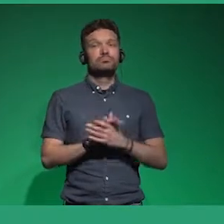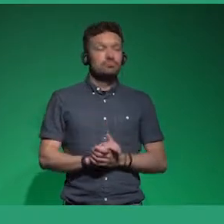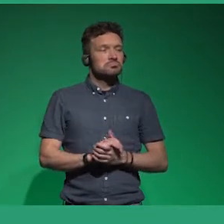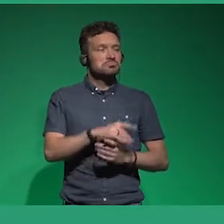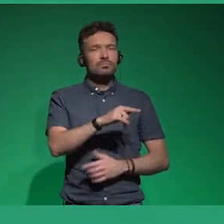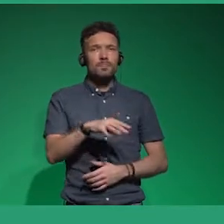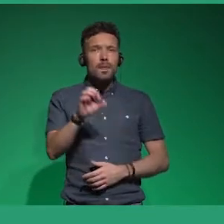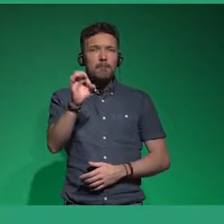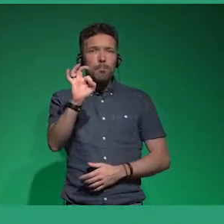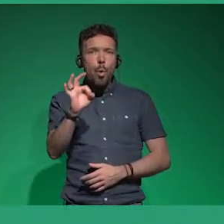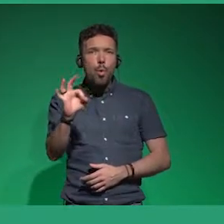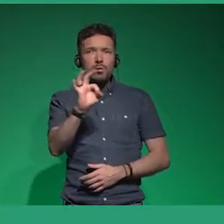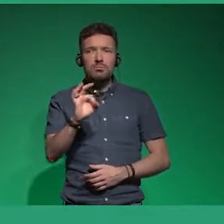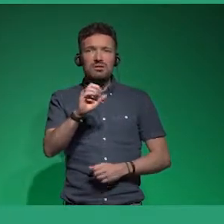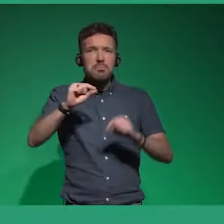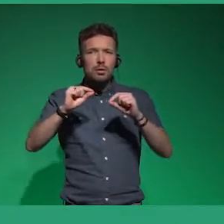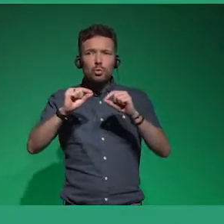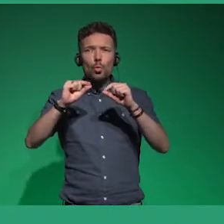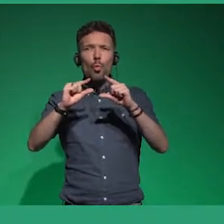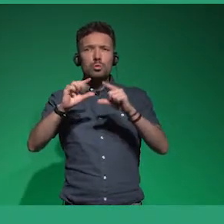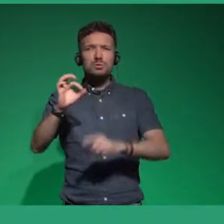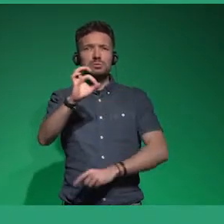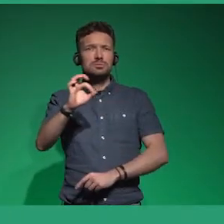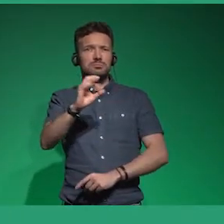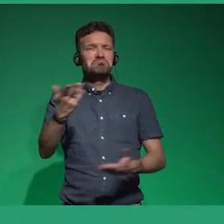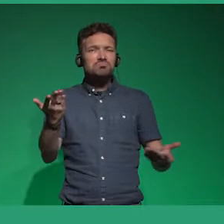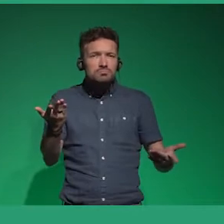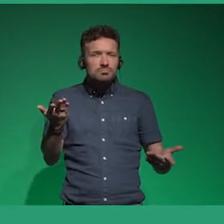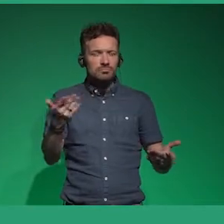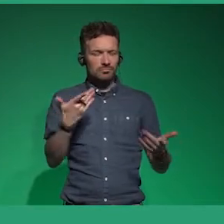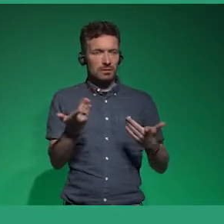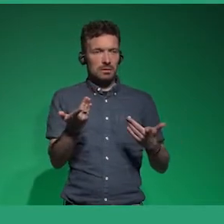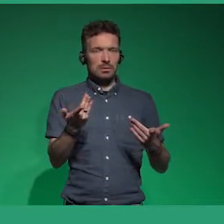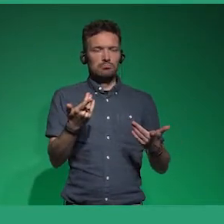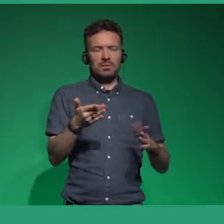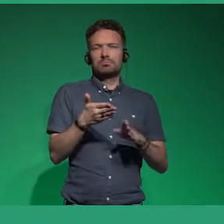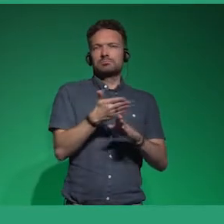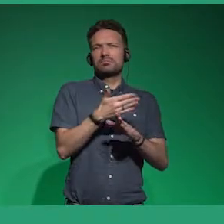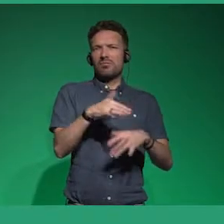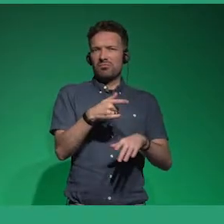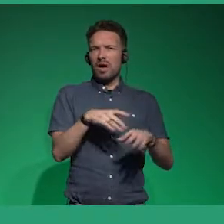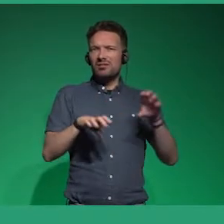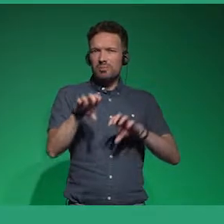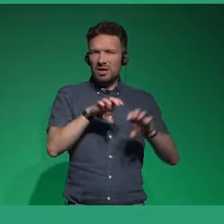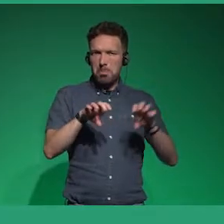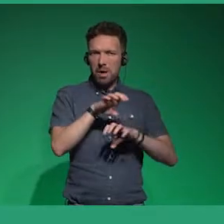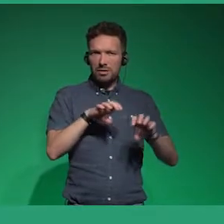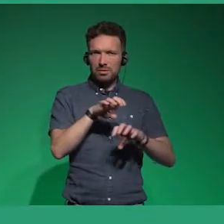because there are some experimentation to make it bigger the seed.